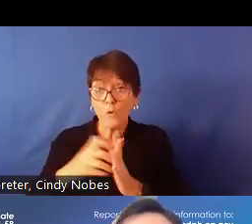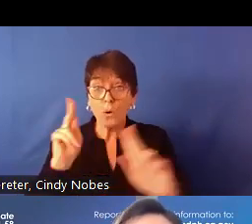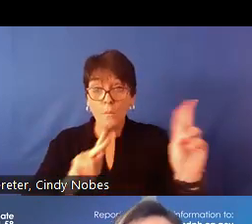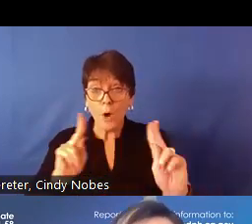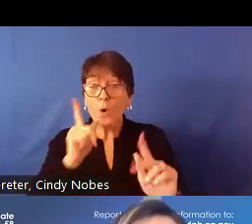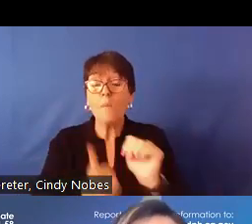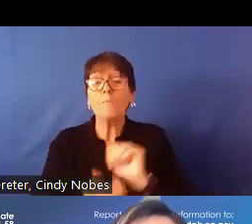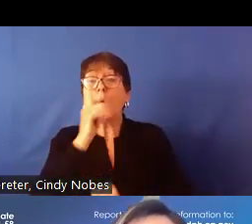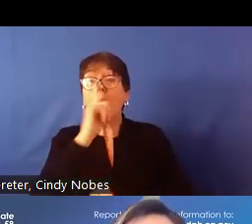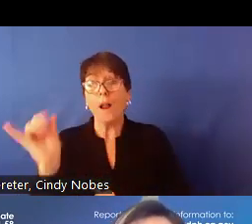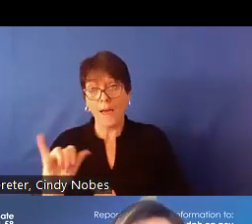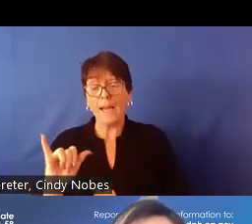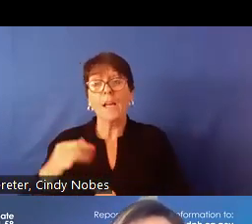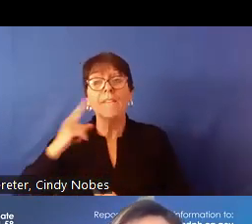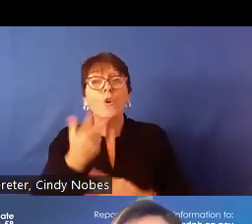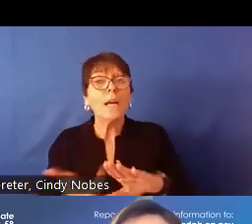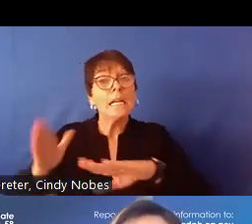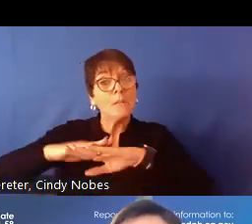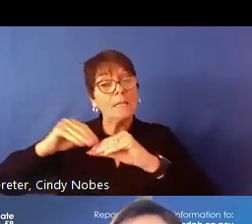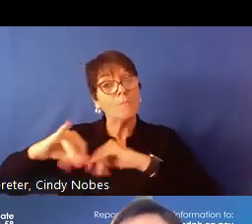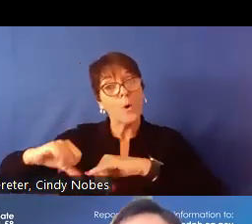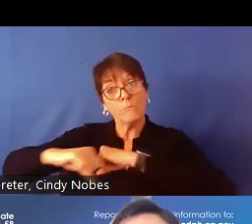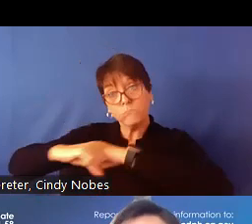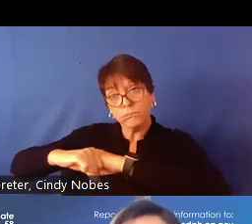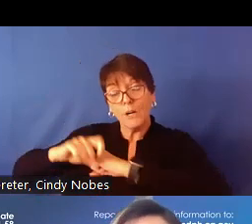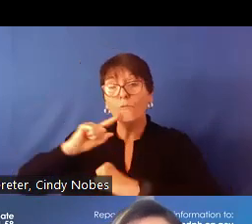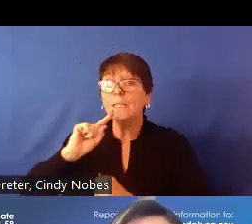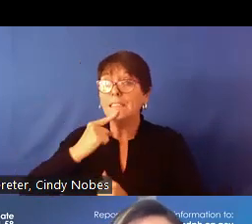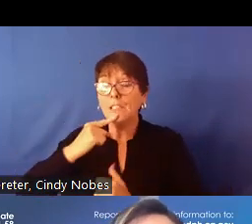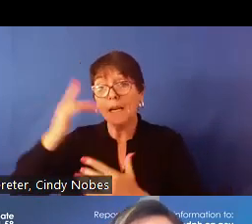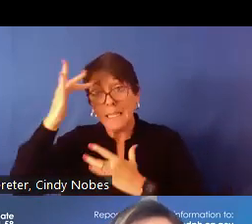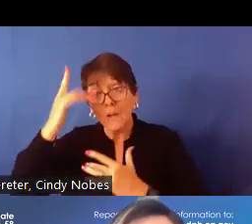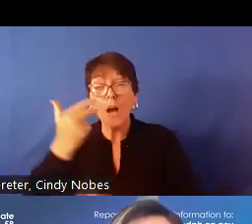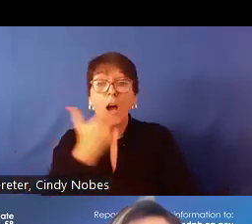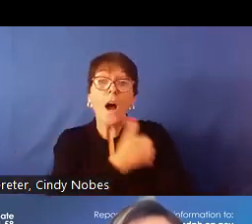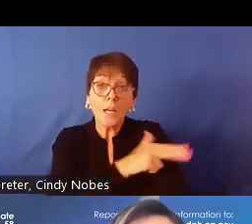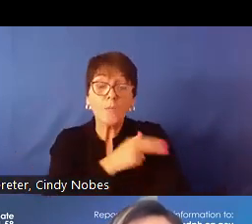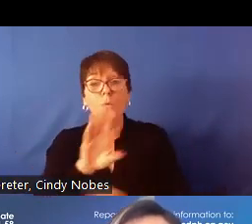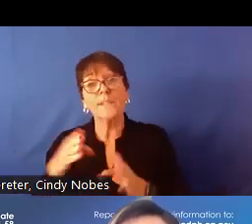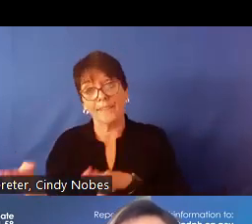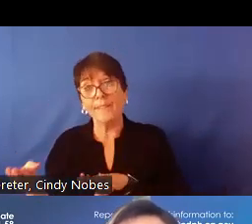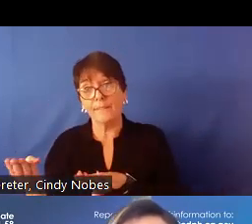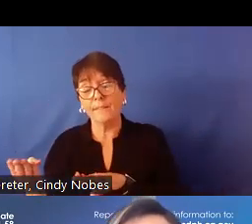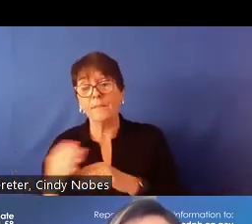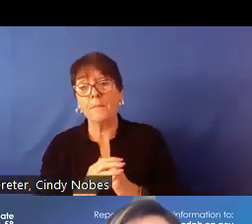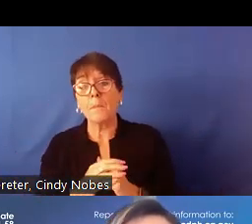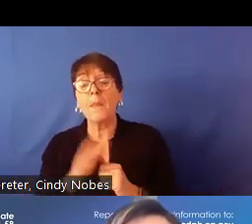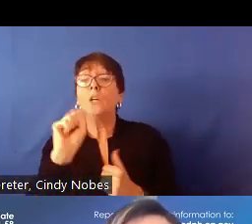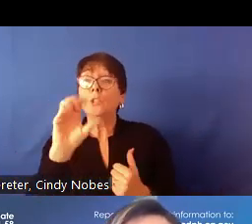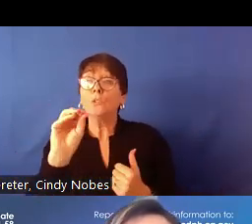are most likely to benefit from an increase in protection against severe illness, hospitalization, and death.